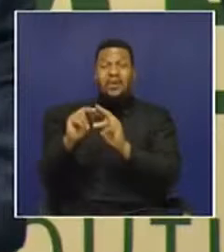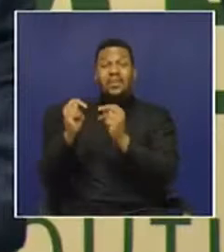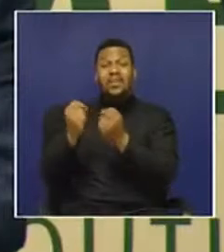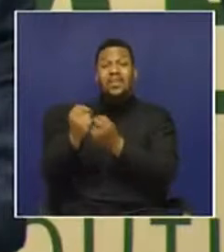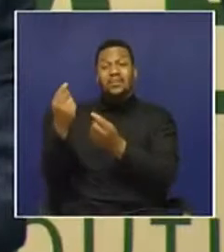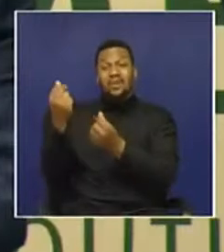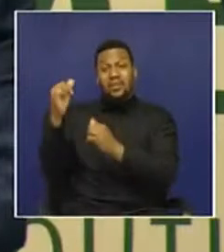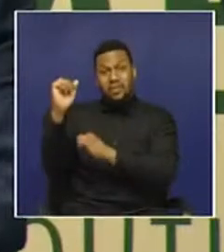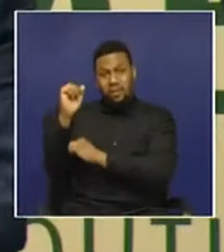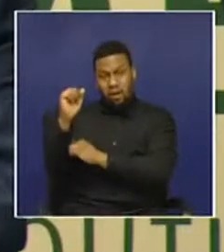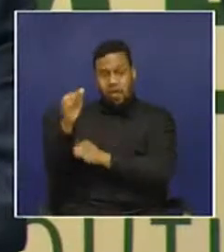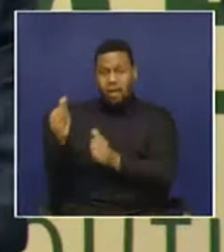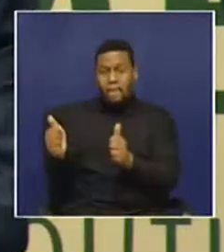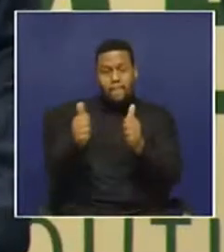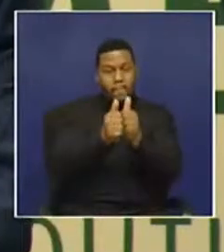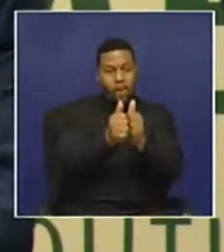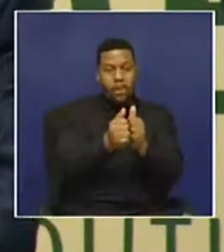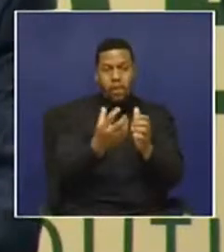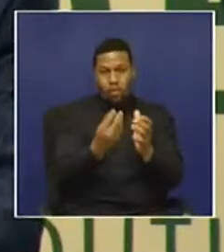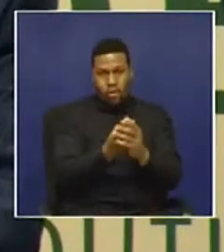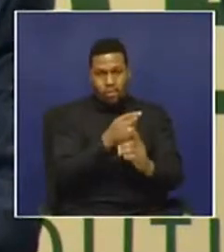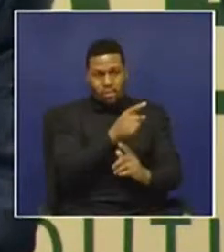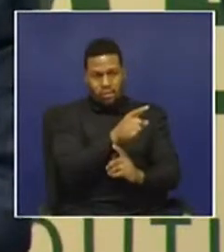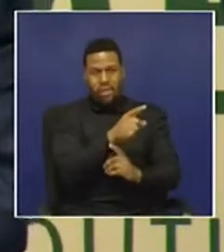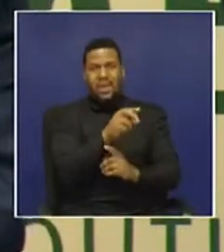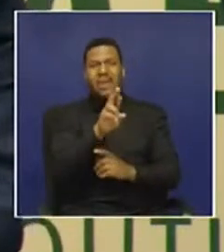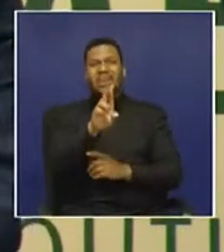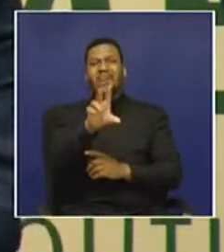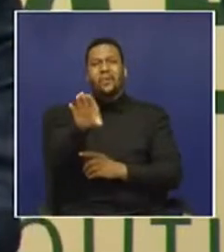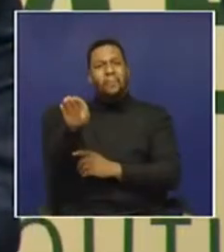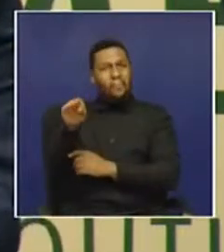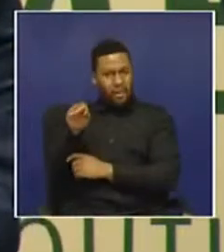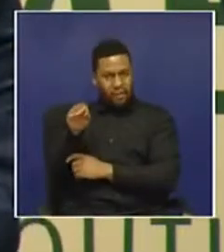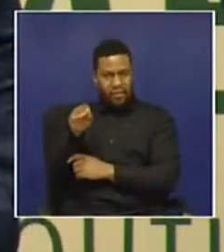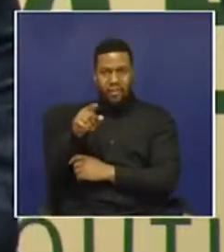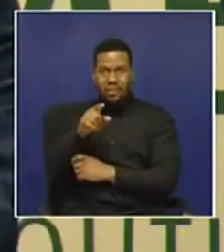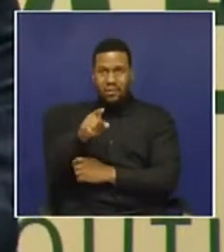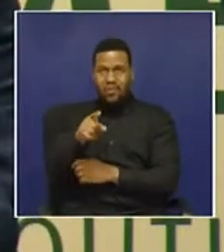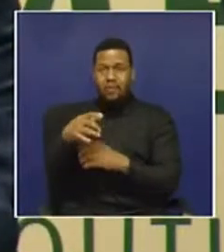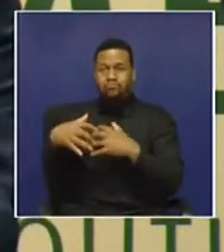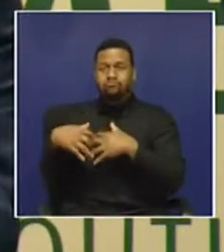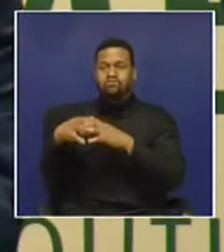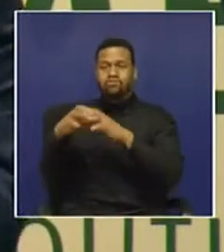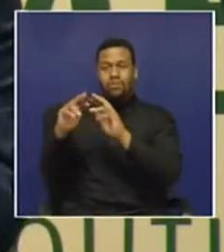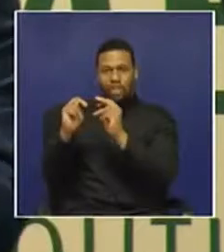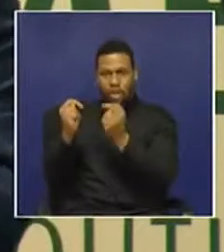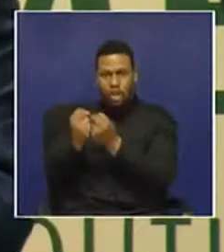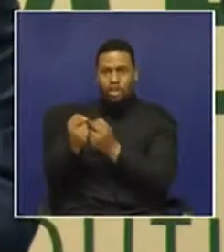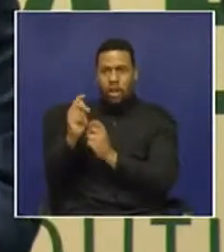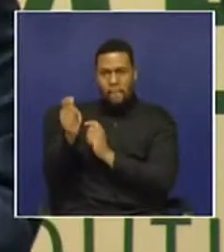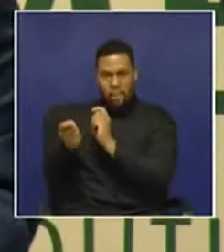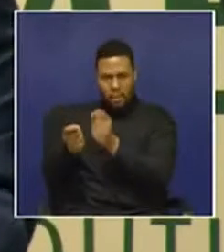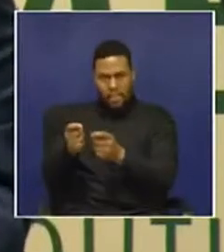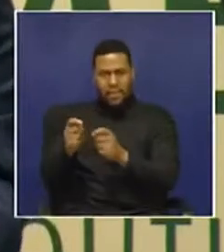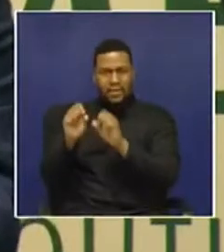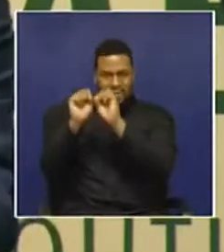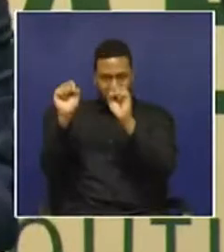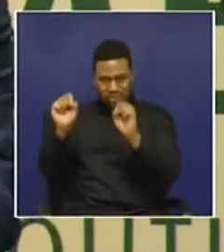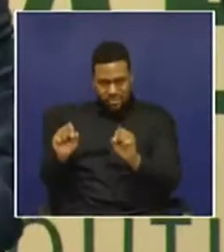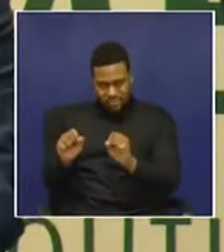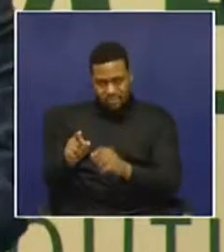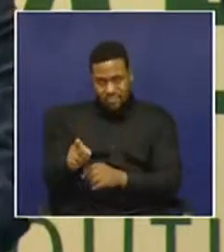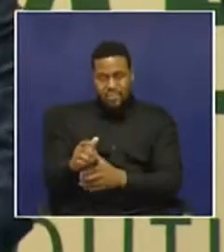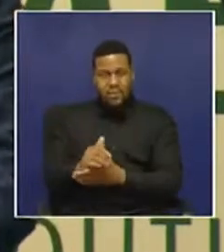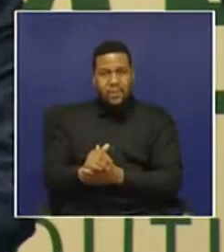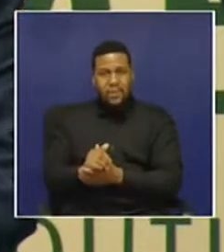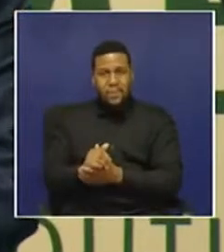Bank, has prioritized modernizing the national payment system and innovation in digital finances.